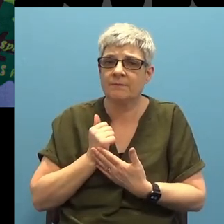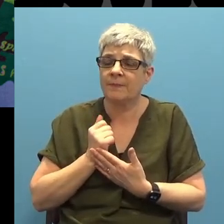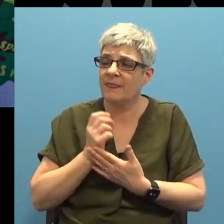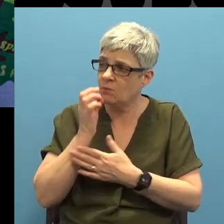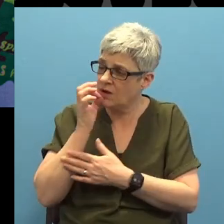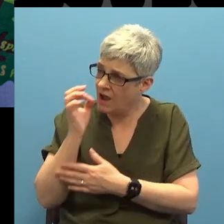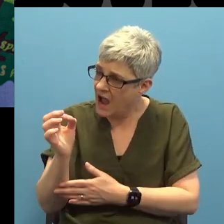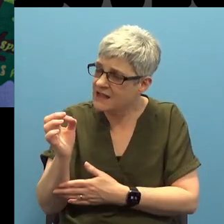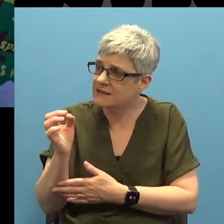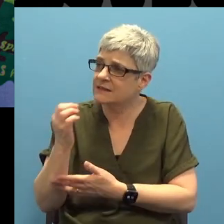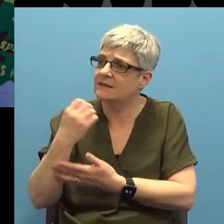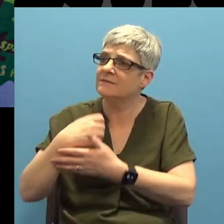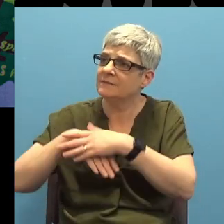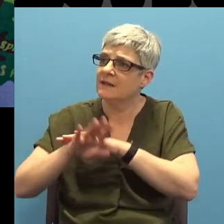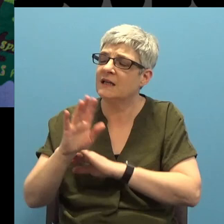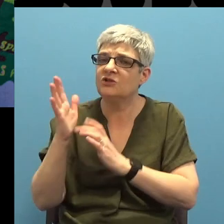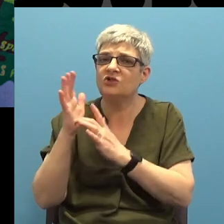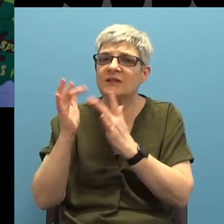We ask that in Jesus' name,